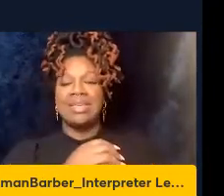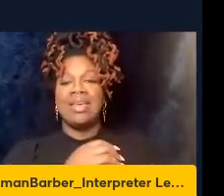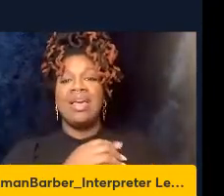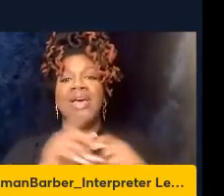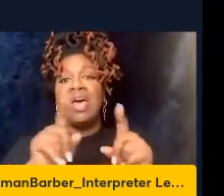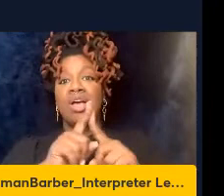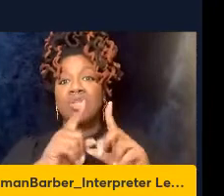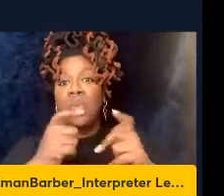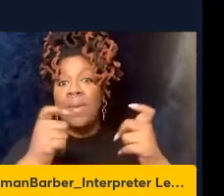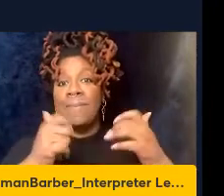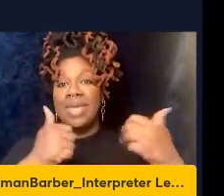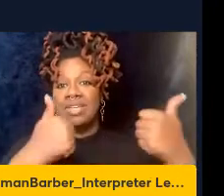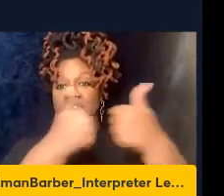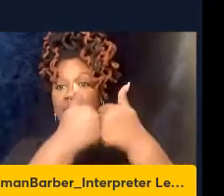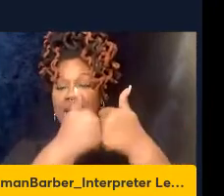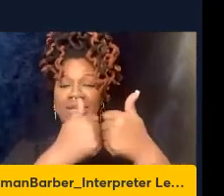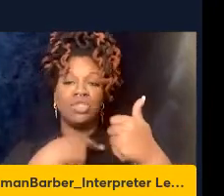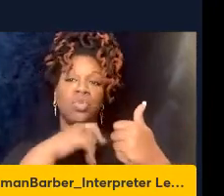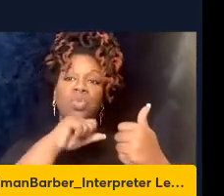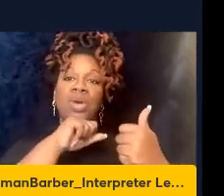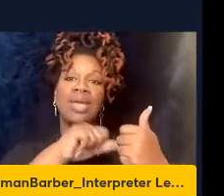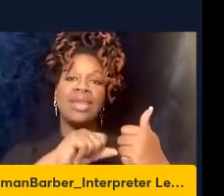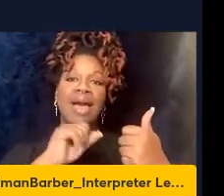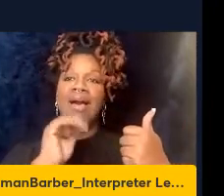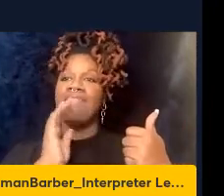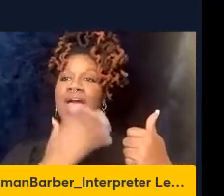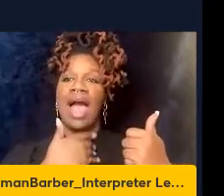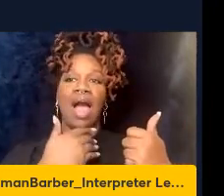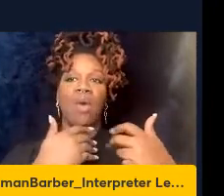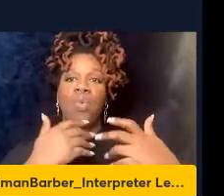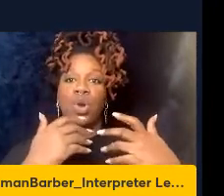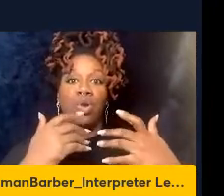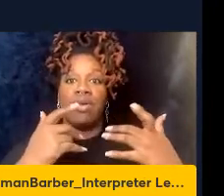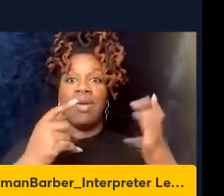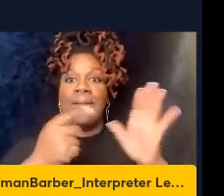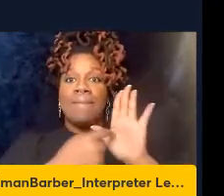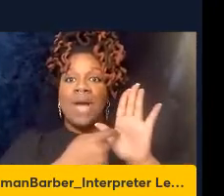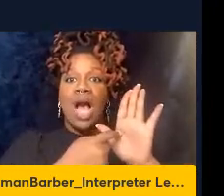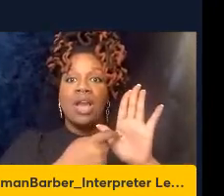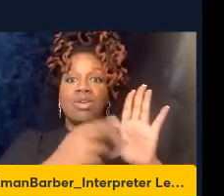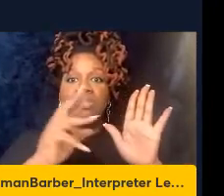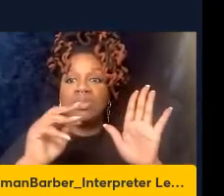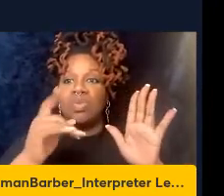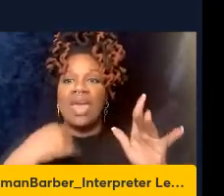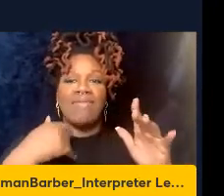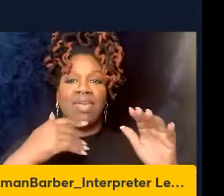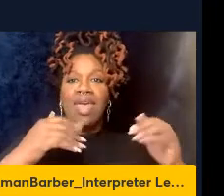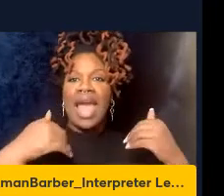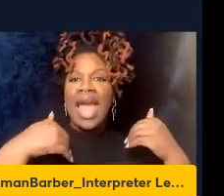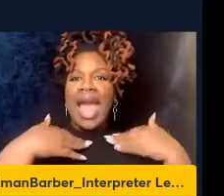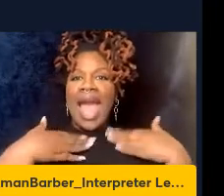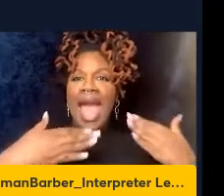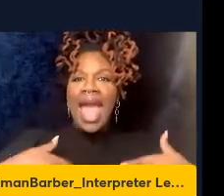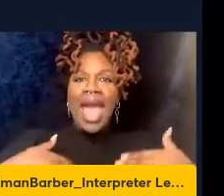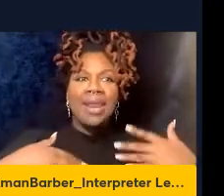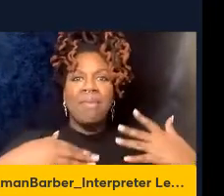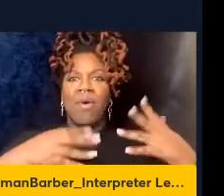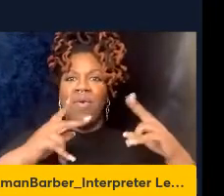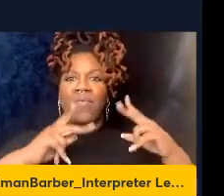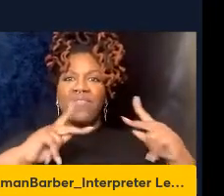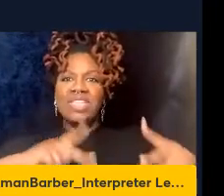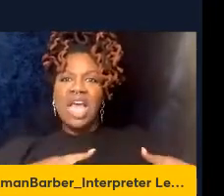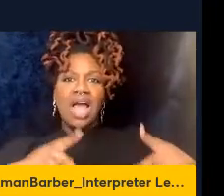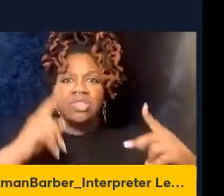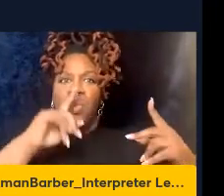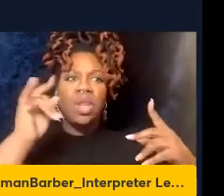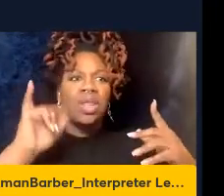love immunologists in general. We love our mouse models, right? Of course, we get whole animal physiology, and the immune system is very similar to human. But